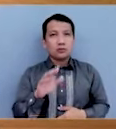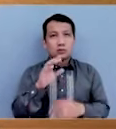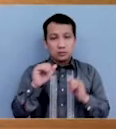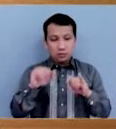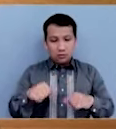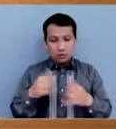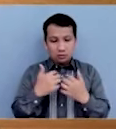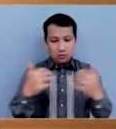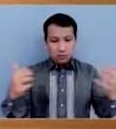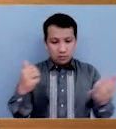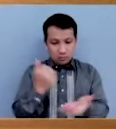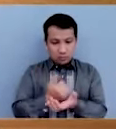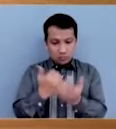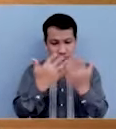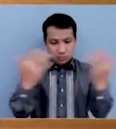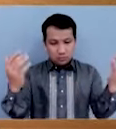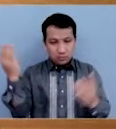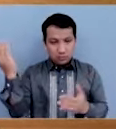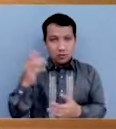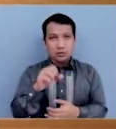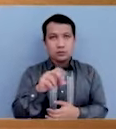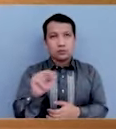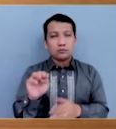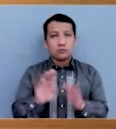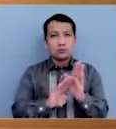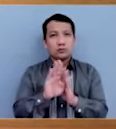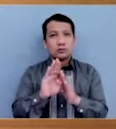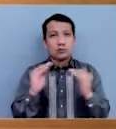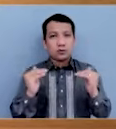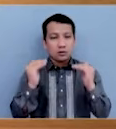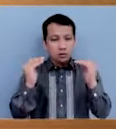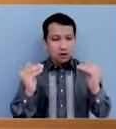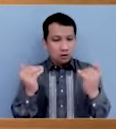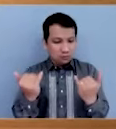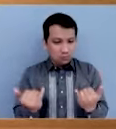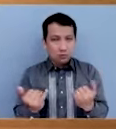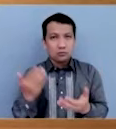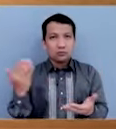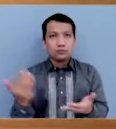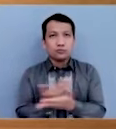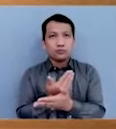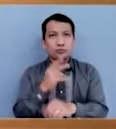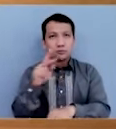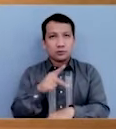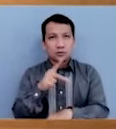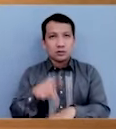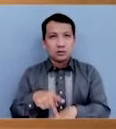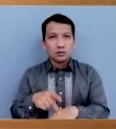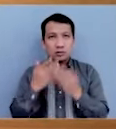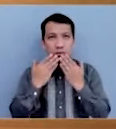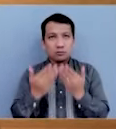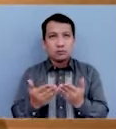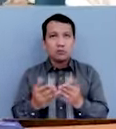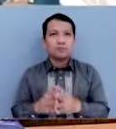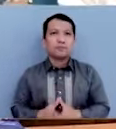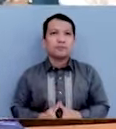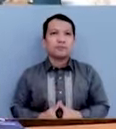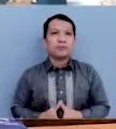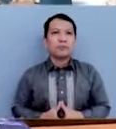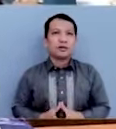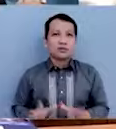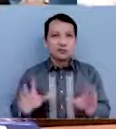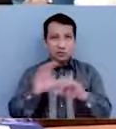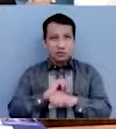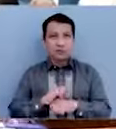is sound and is improving. Dumating na po ang bagong Pilipinas. Maraming salamat po sa inyo.